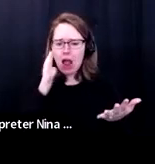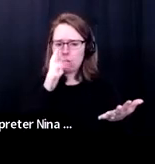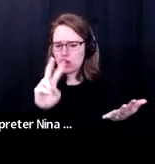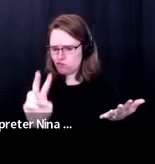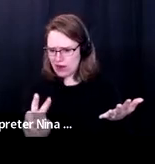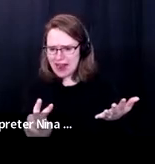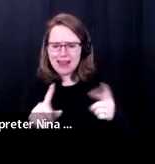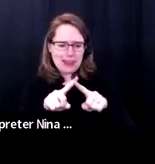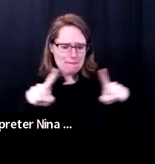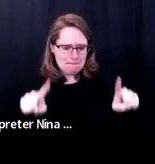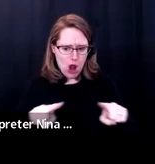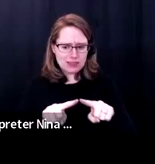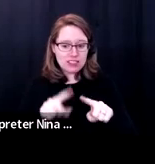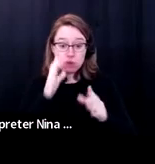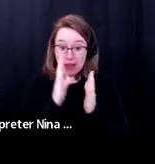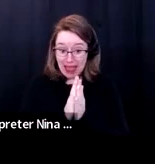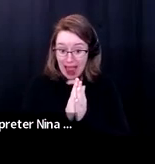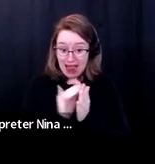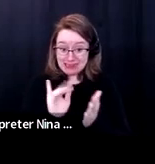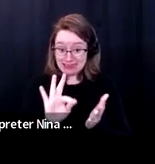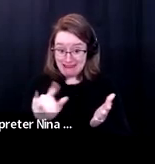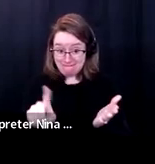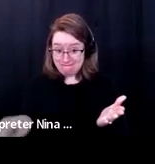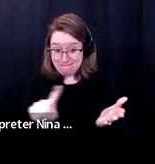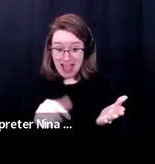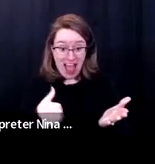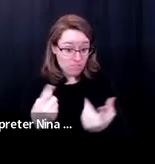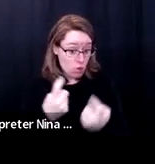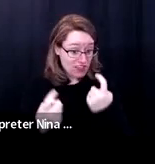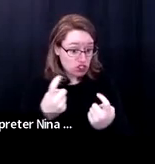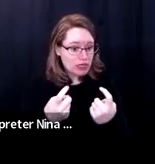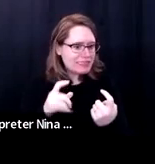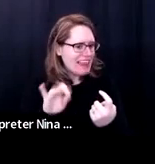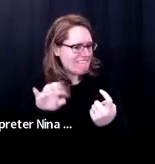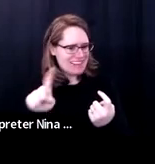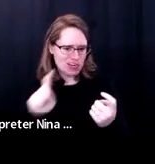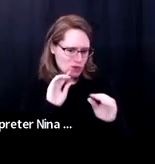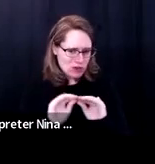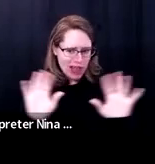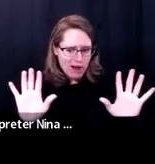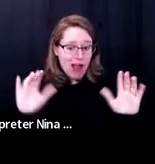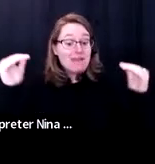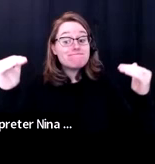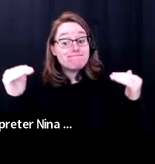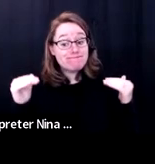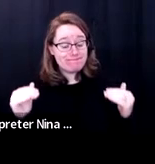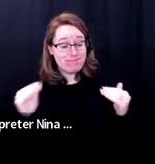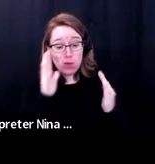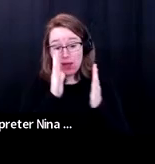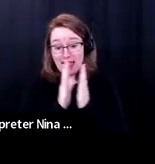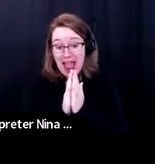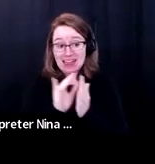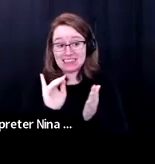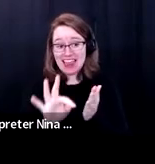boxes. I'm going to ask if anybody has any questions about the ideas, just to get clarity if we need clarity on them. And then I'm going to ask you if you see